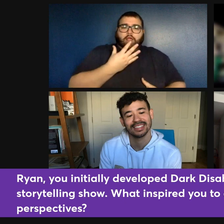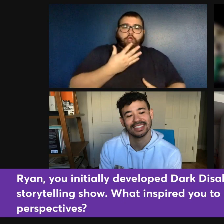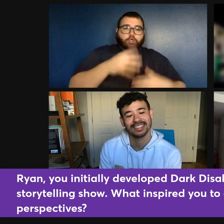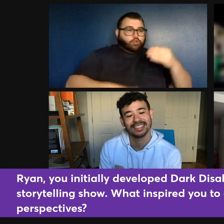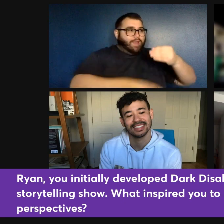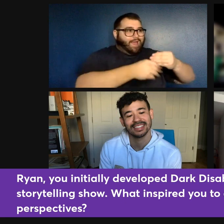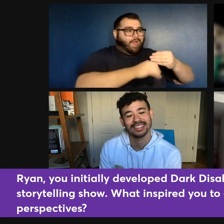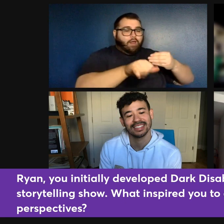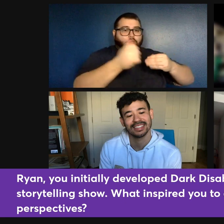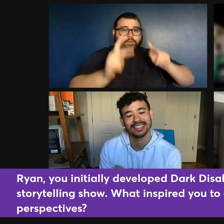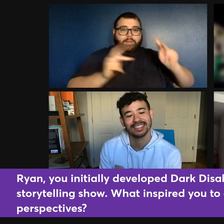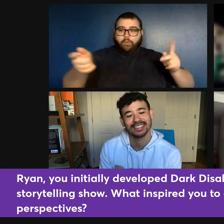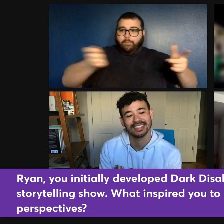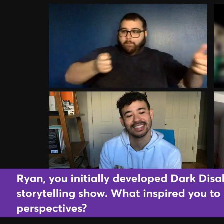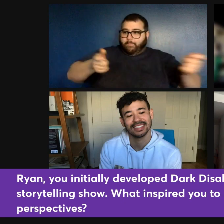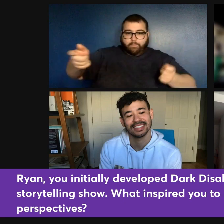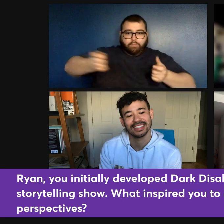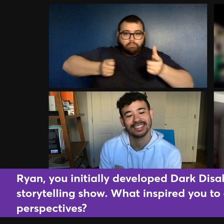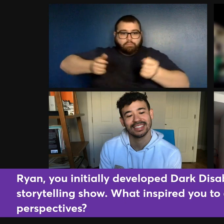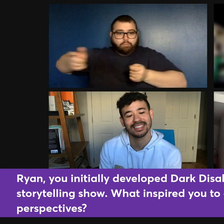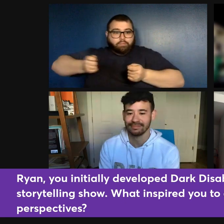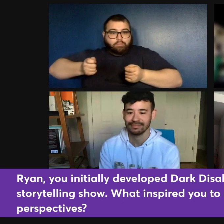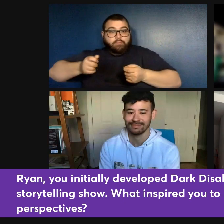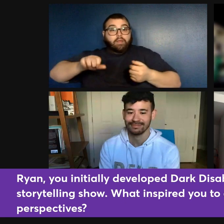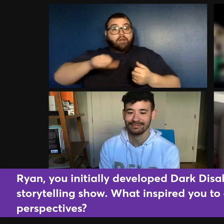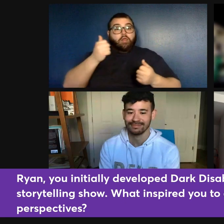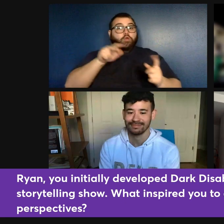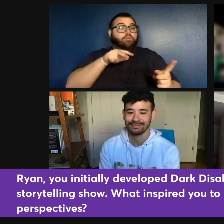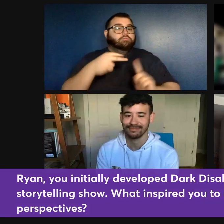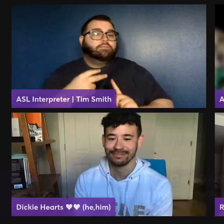other performers, us, and other perspectives?